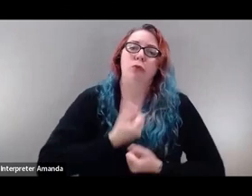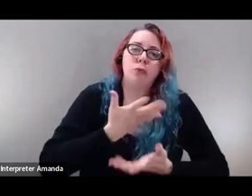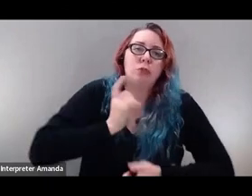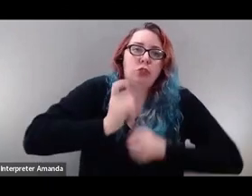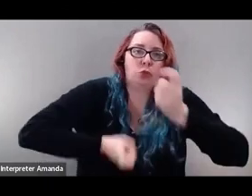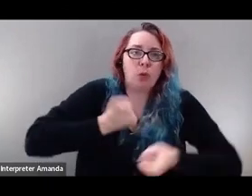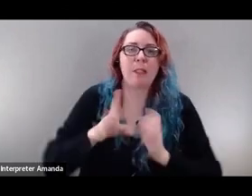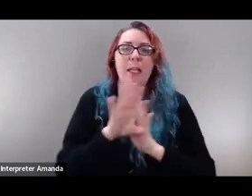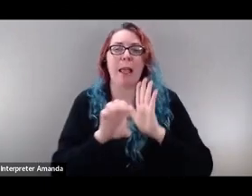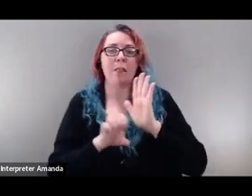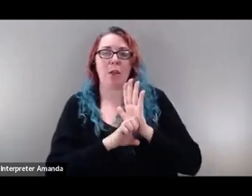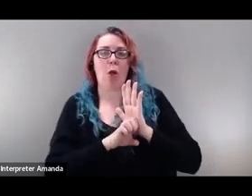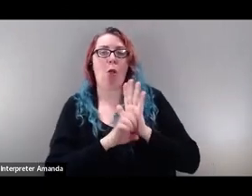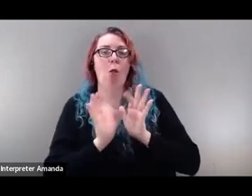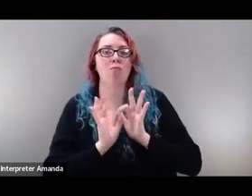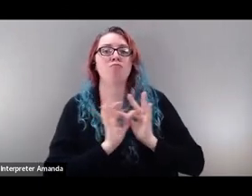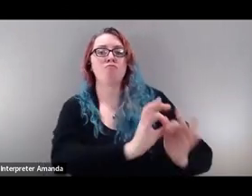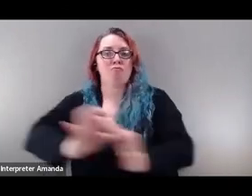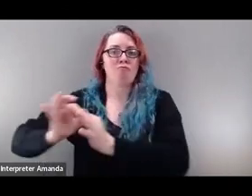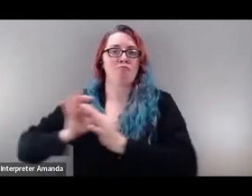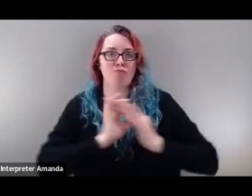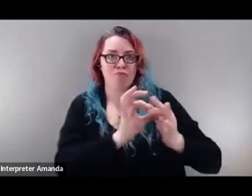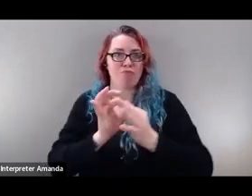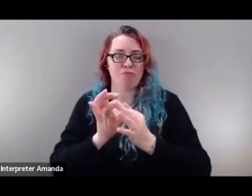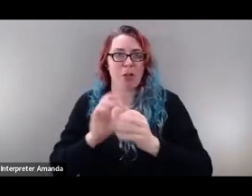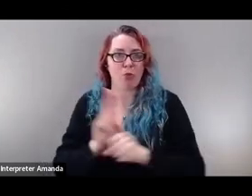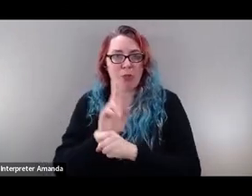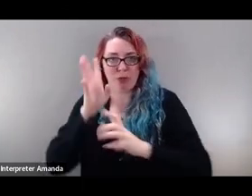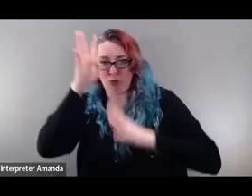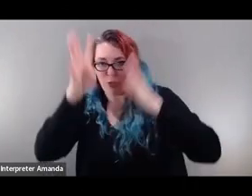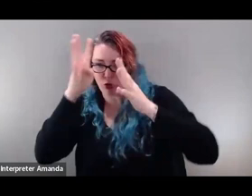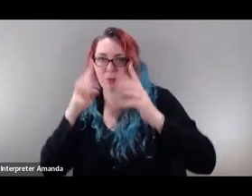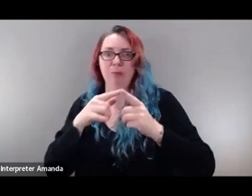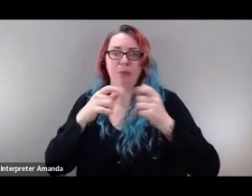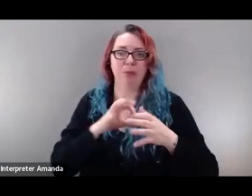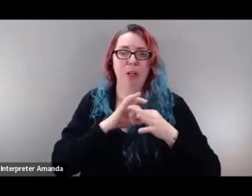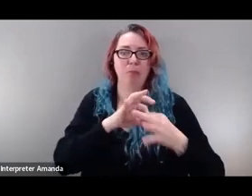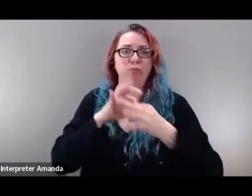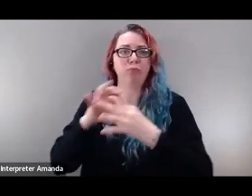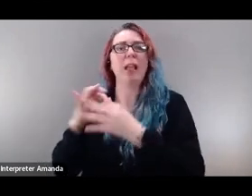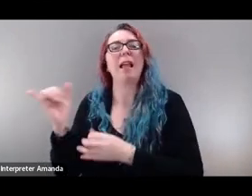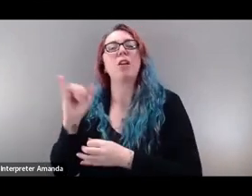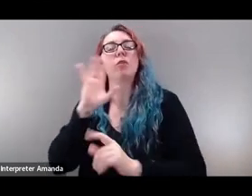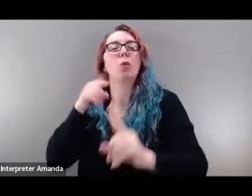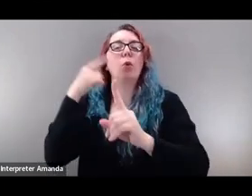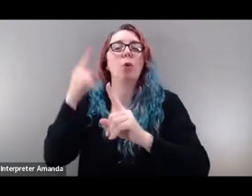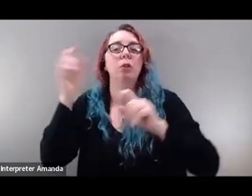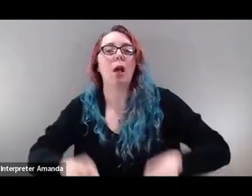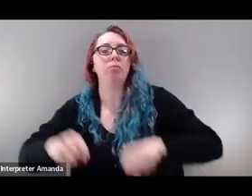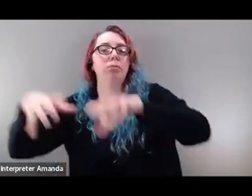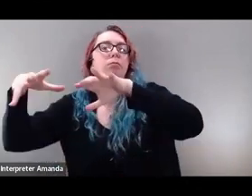community with art. Hi, Danielle. I'm glad you're here. So we'll start today with